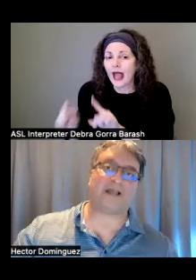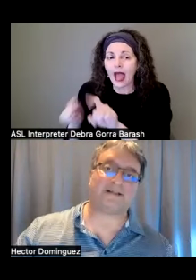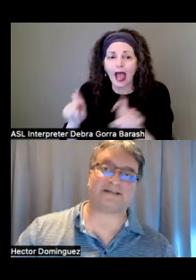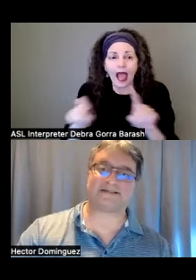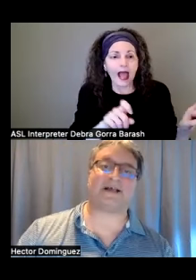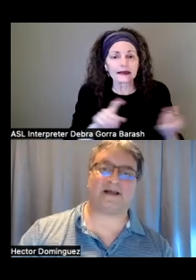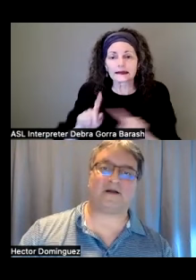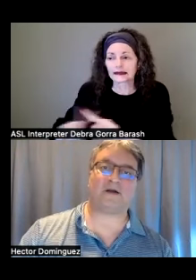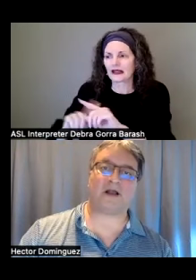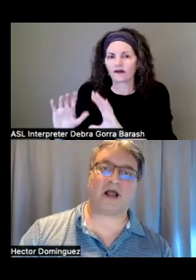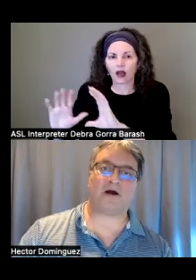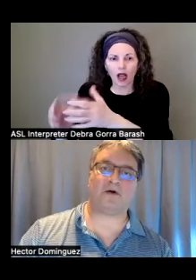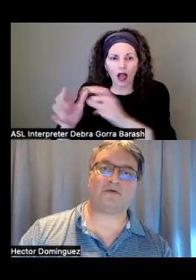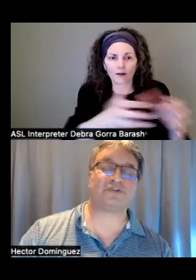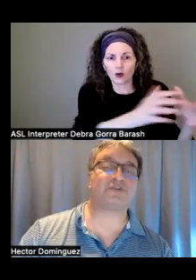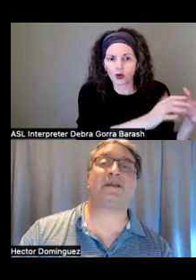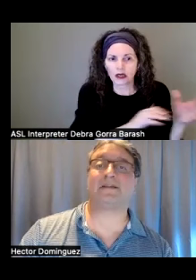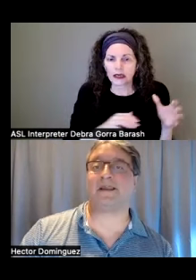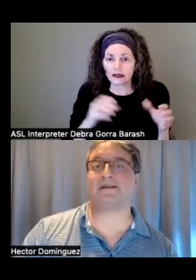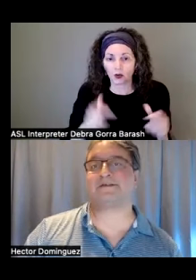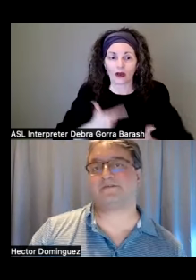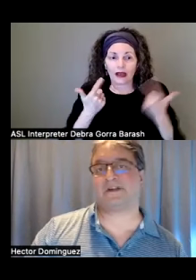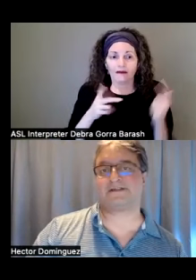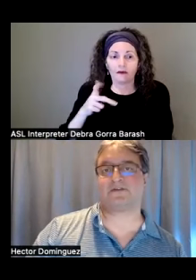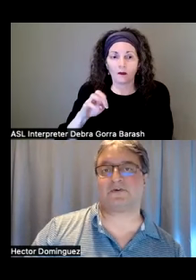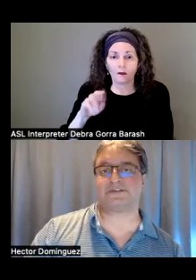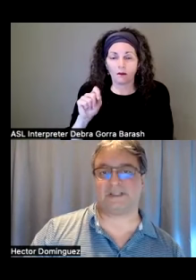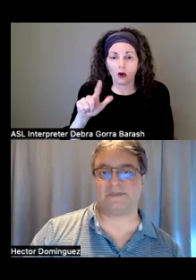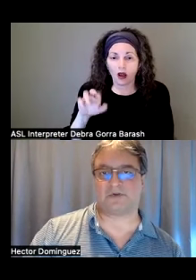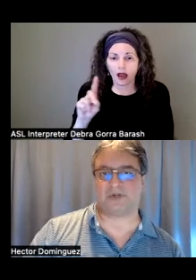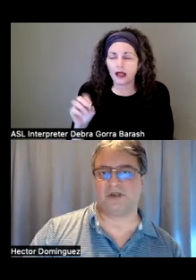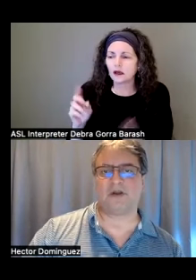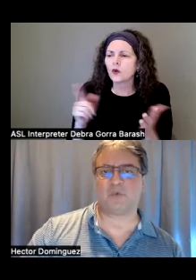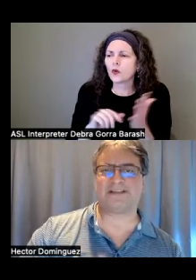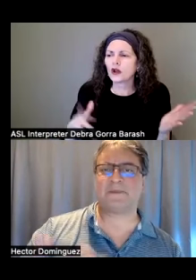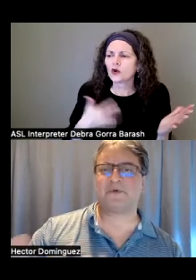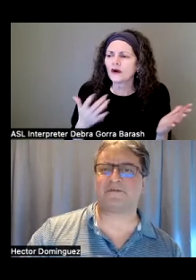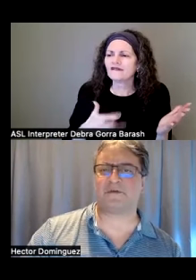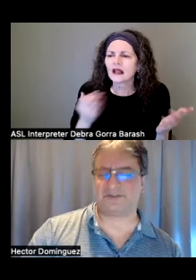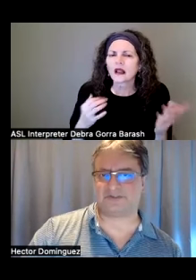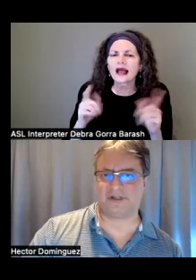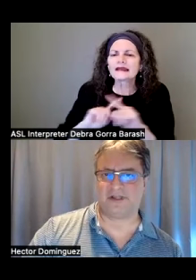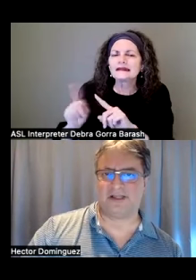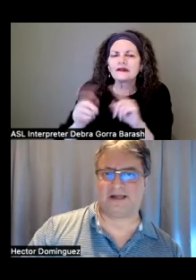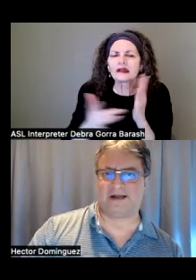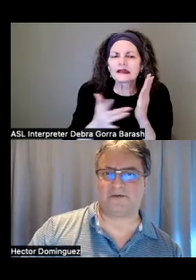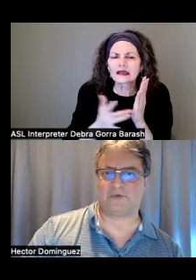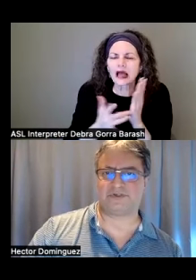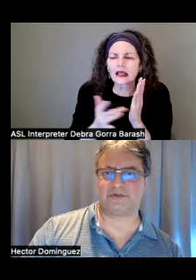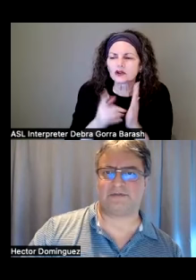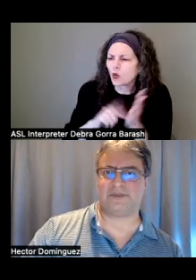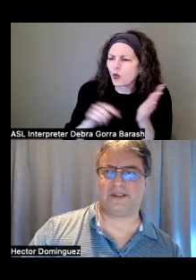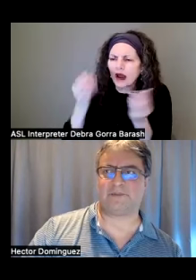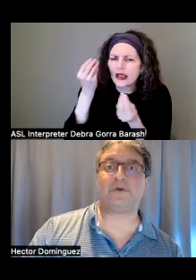the Portlanders, how we should build a surveillance technologies inventory, what type of information